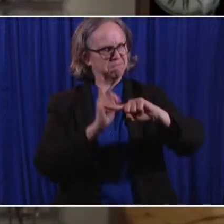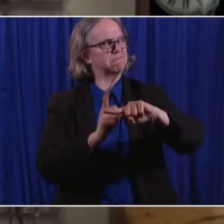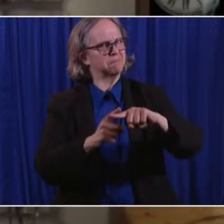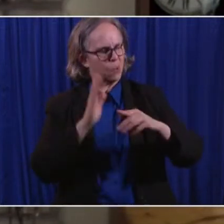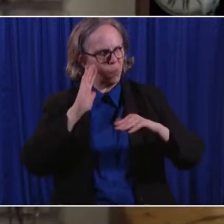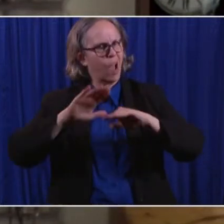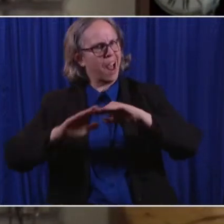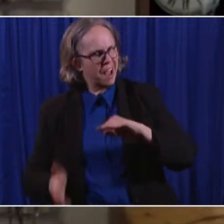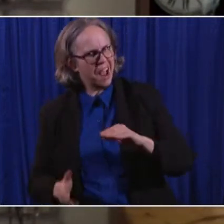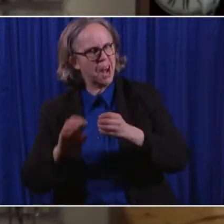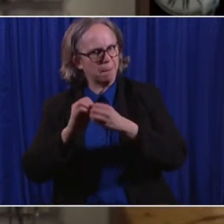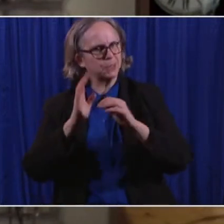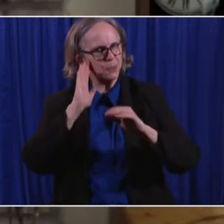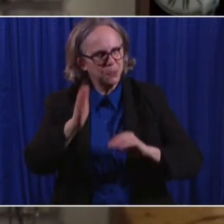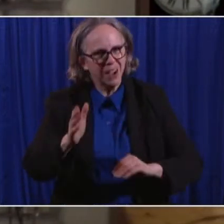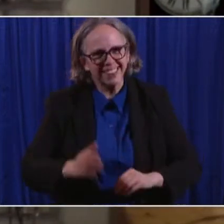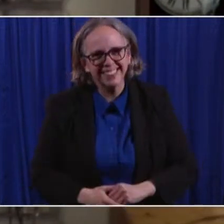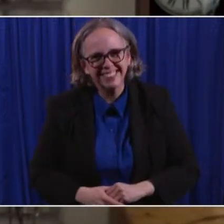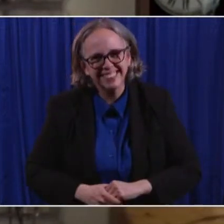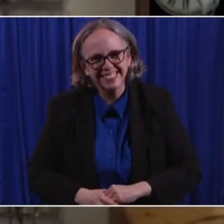occurring.